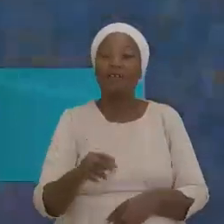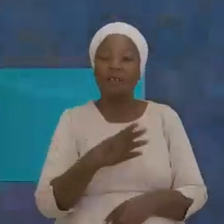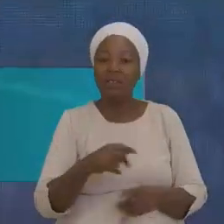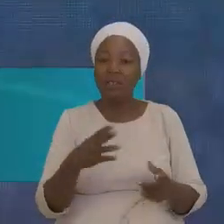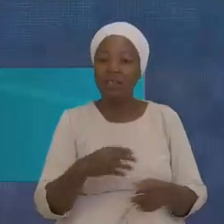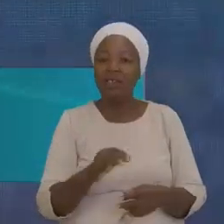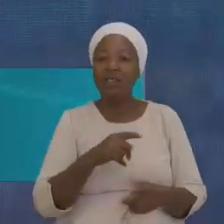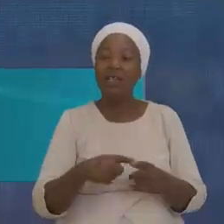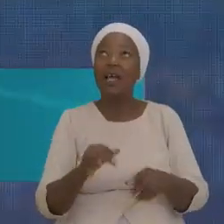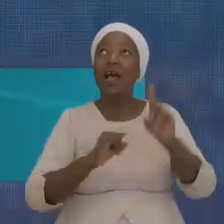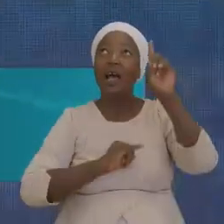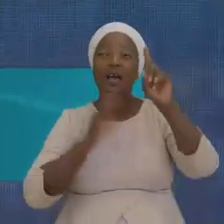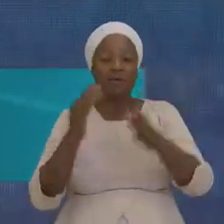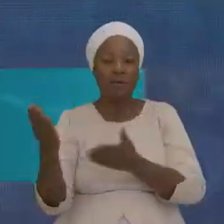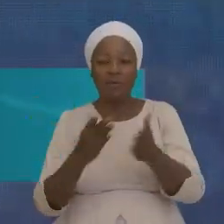health and